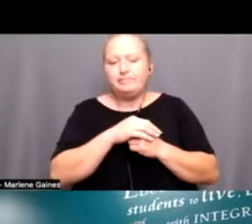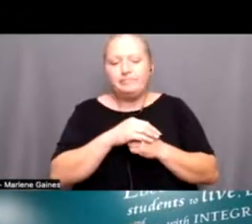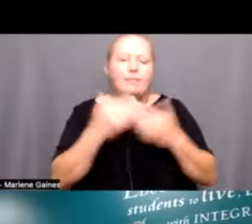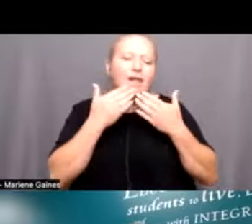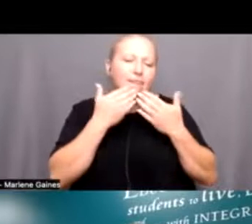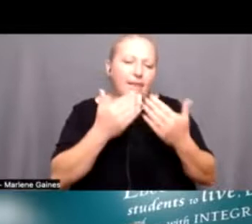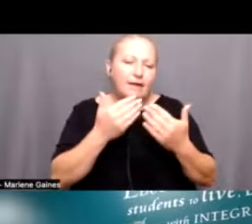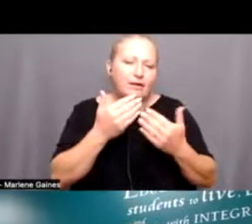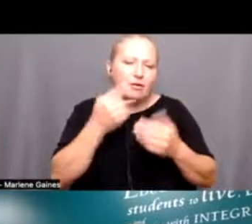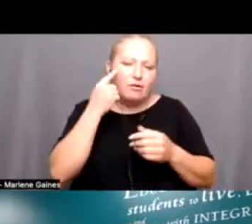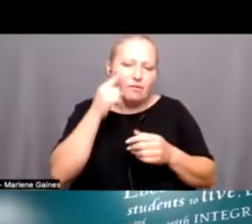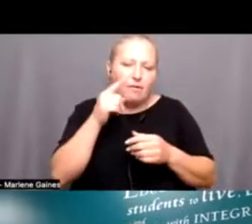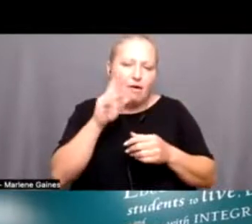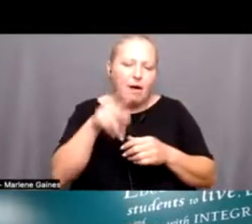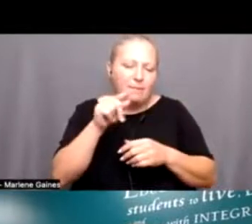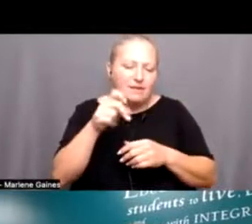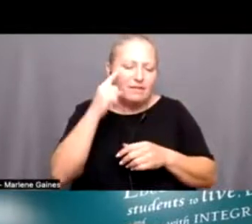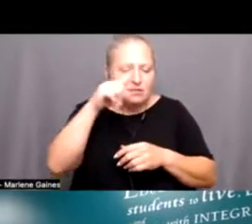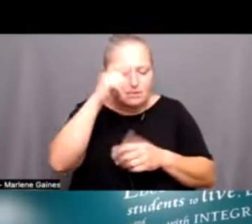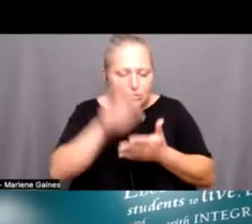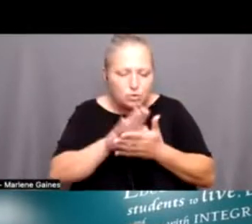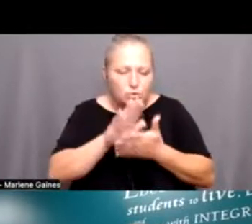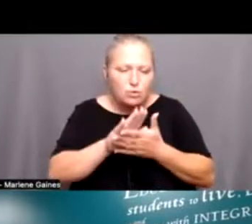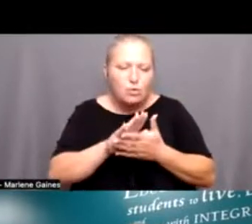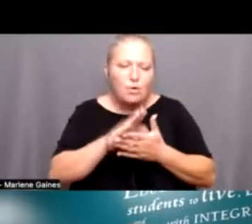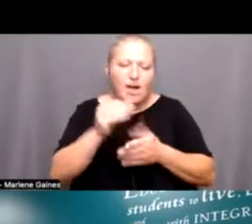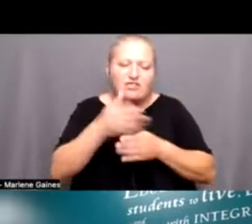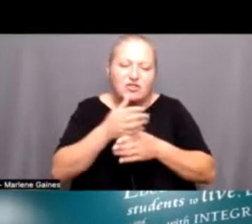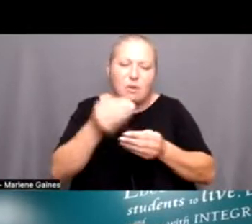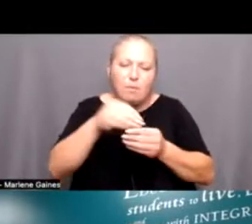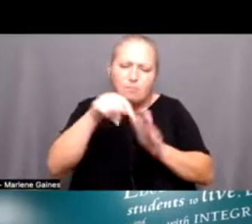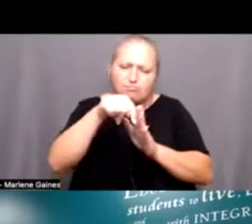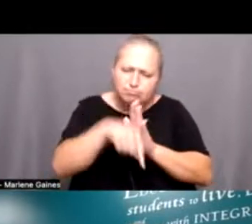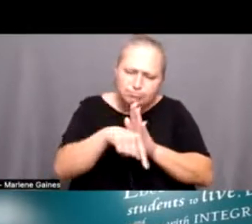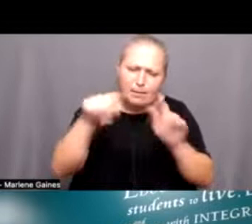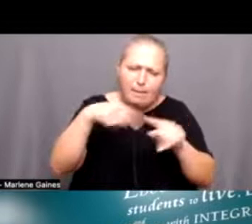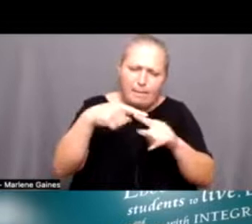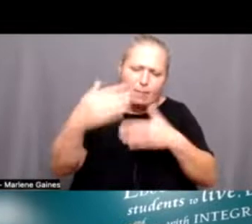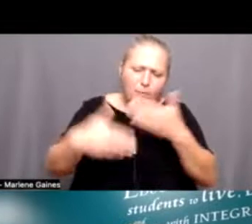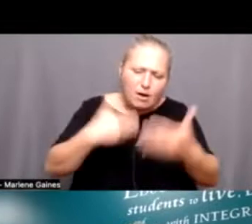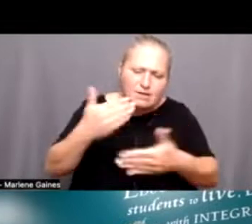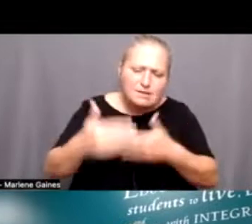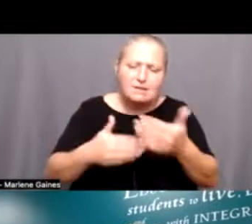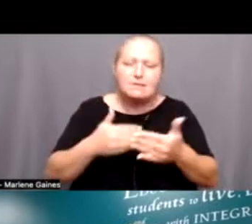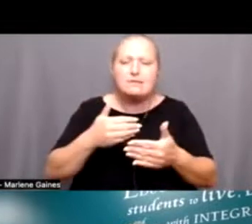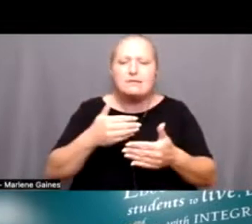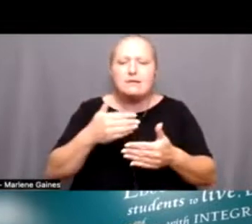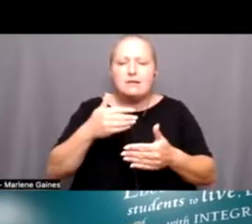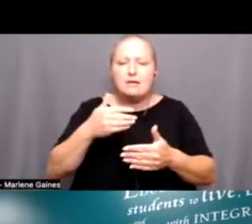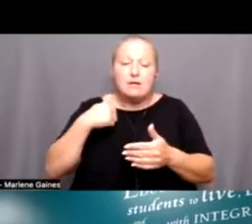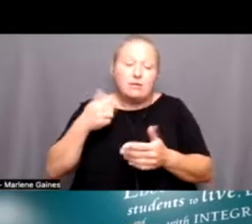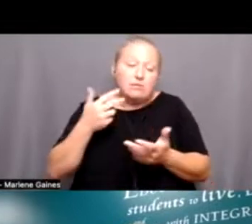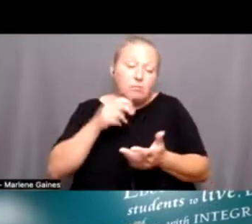Thanks for the update on summer school, for sharing a little bit more in depth about process. Would love